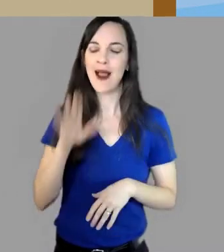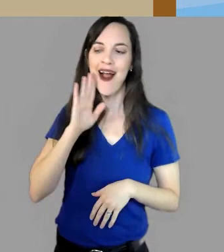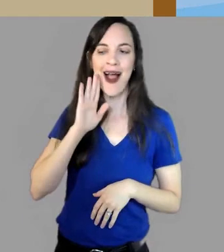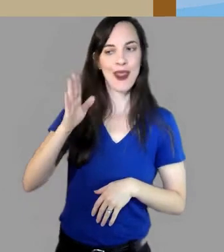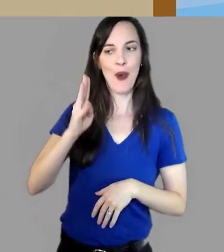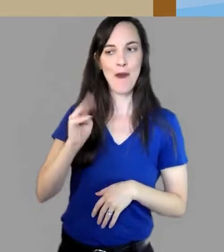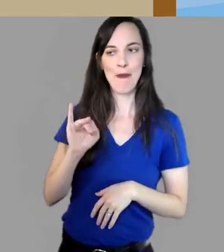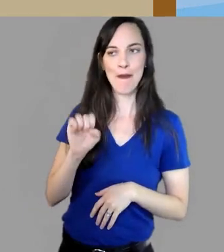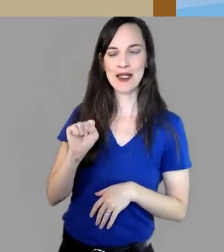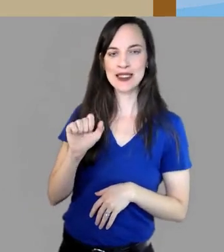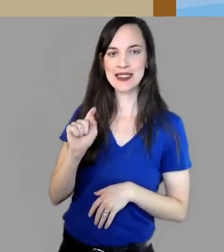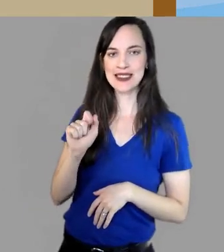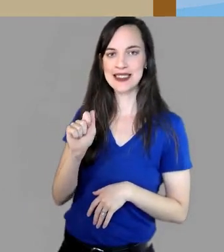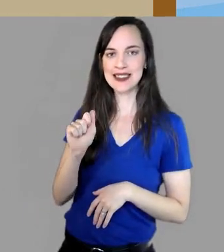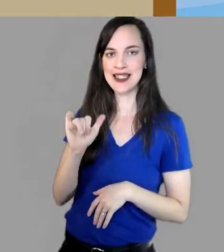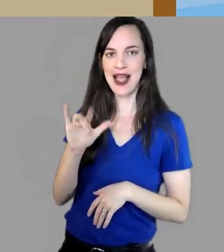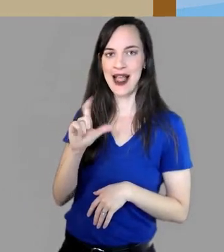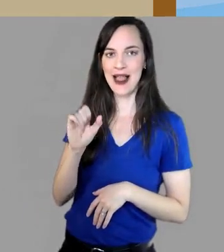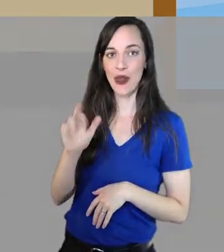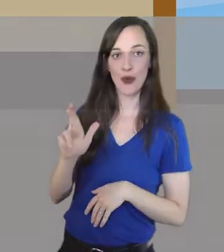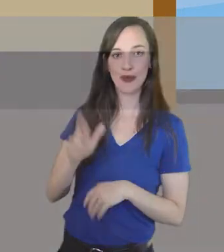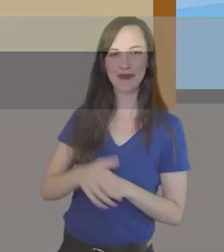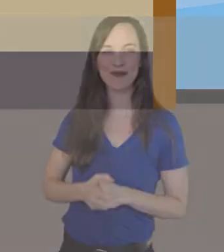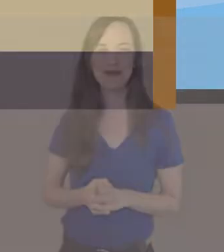Their teachers Hello, Ms. Taylor